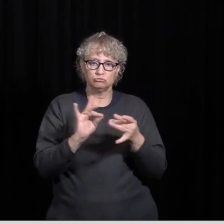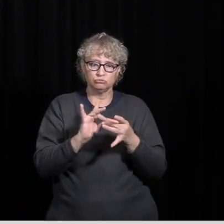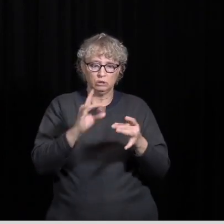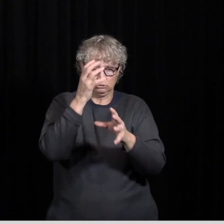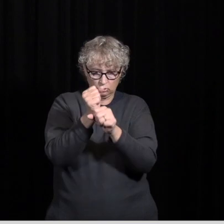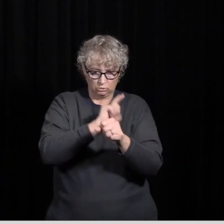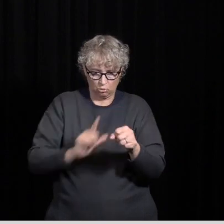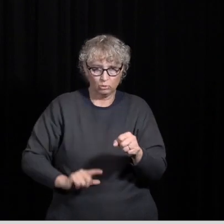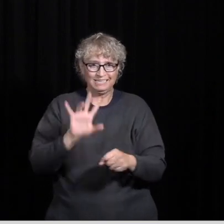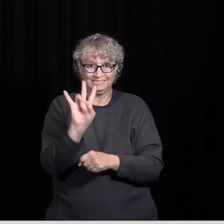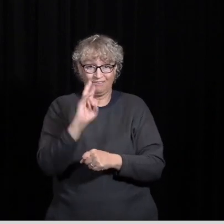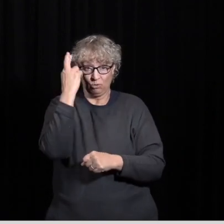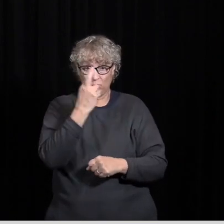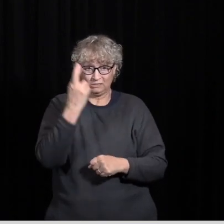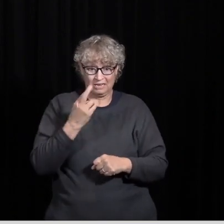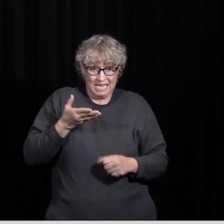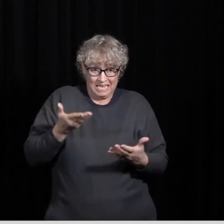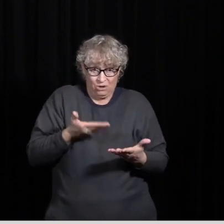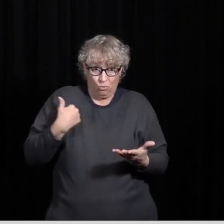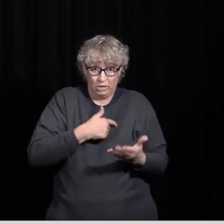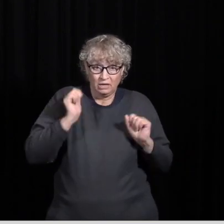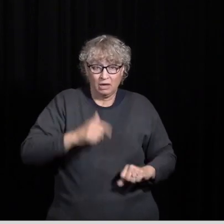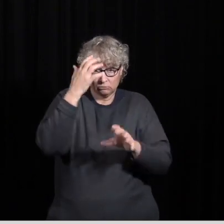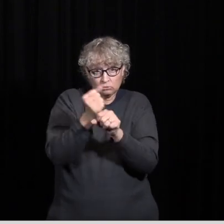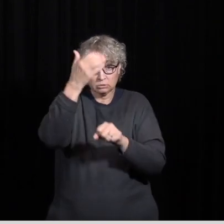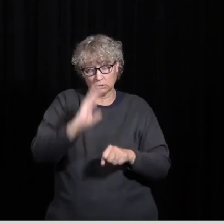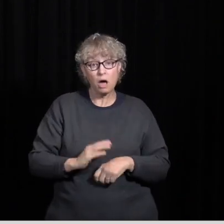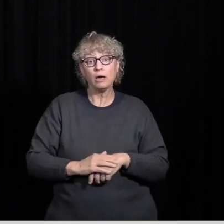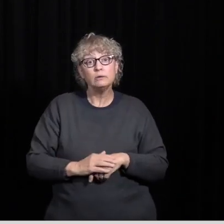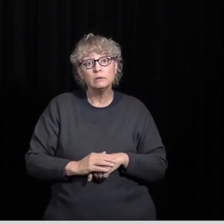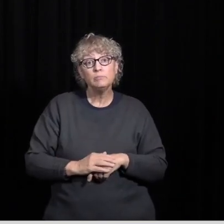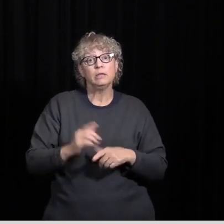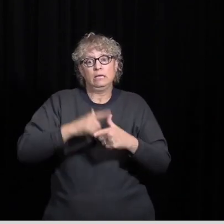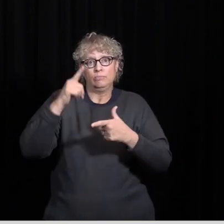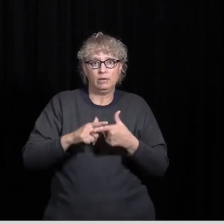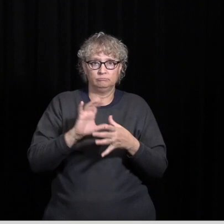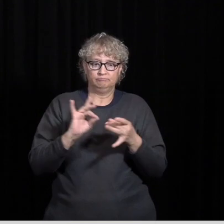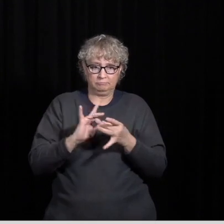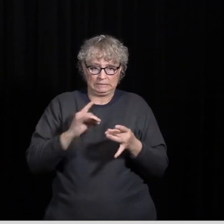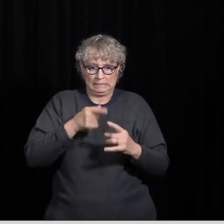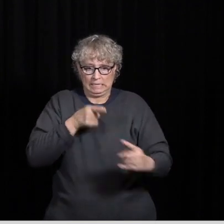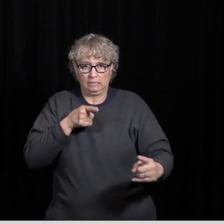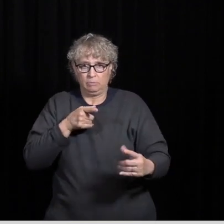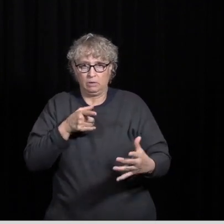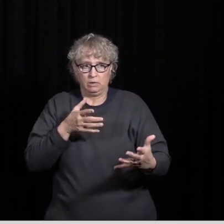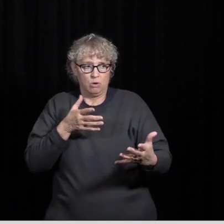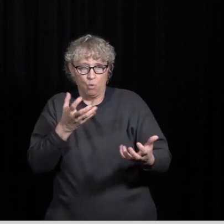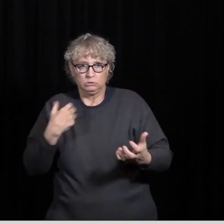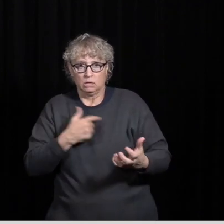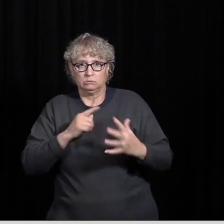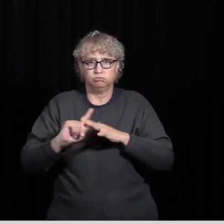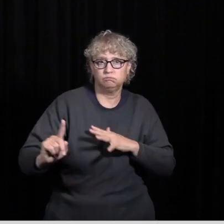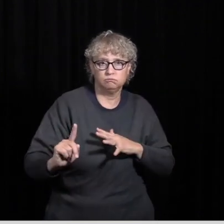Lord. There's at least seven reasons in this psalm that we can trust God. And then we're going to talk about the enemy wants us to flee. Right?